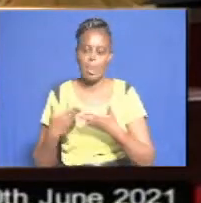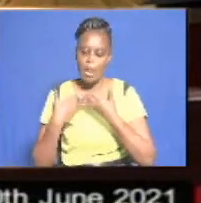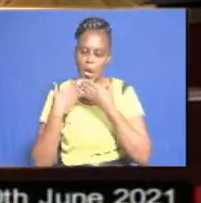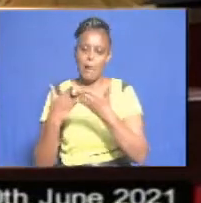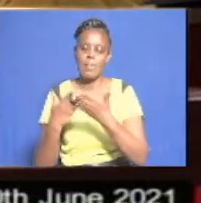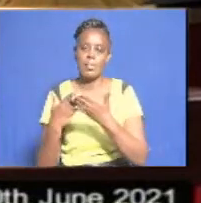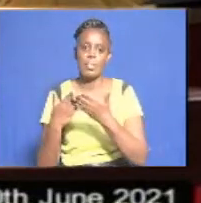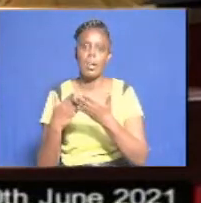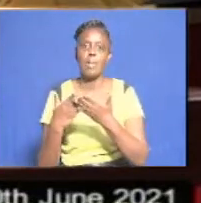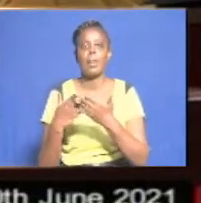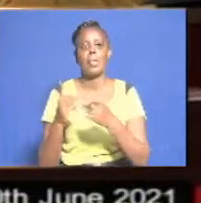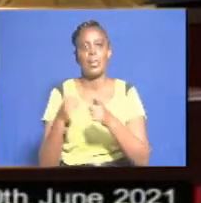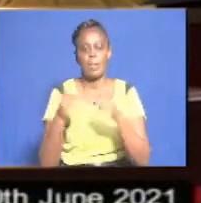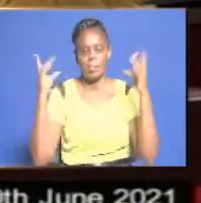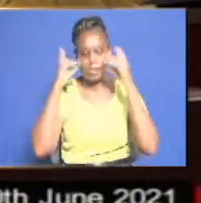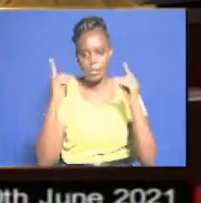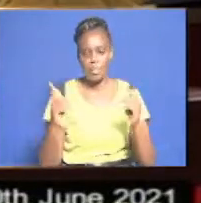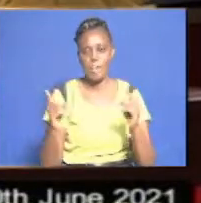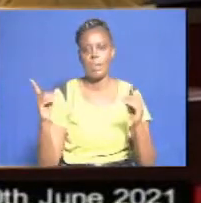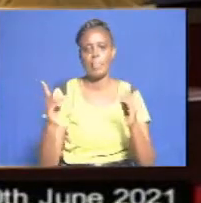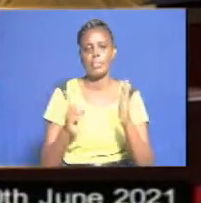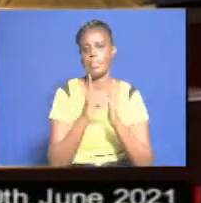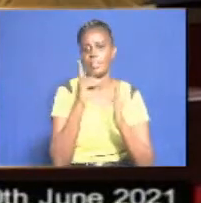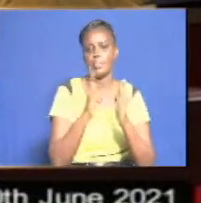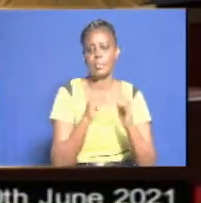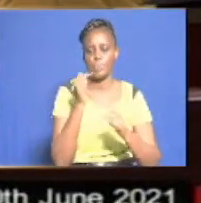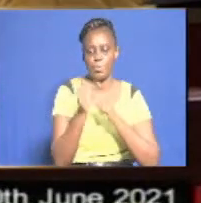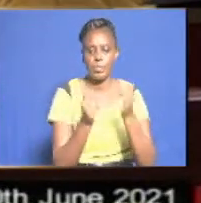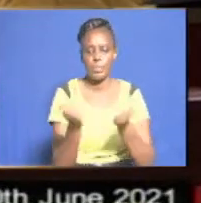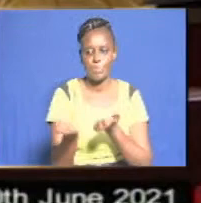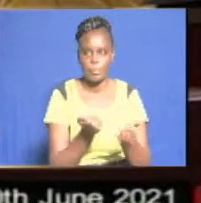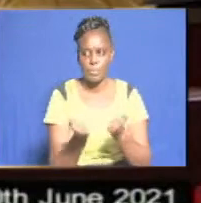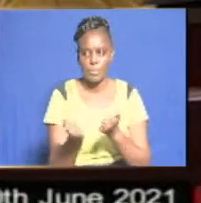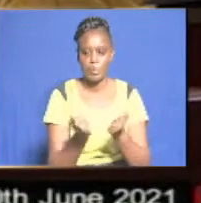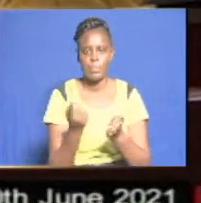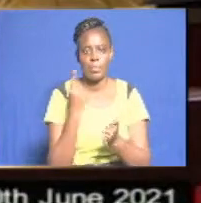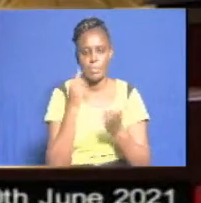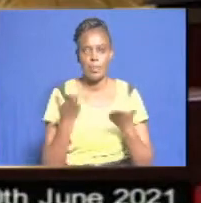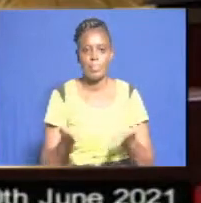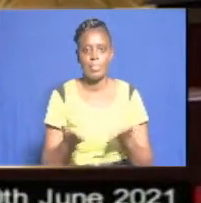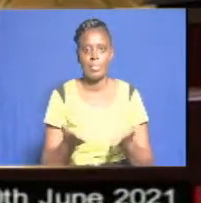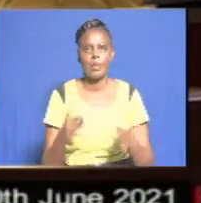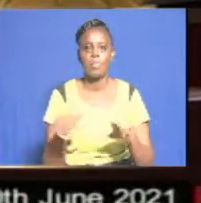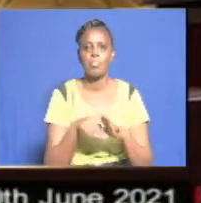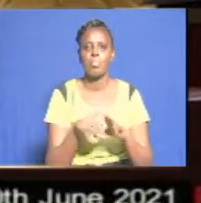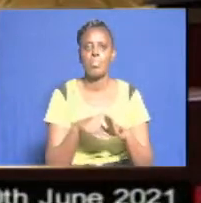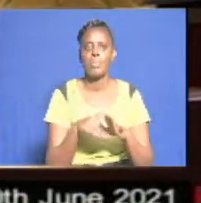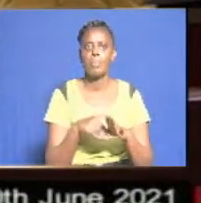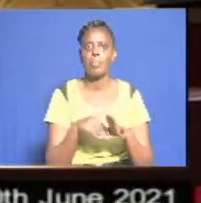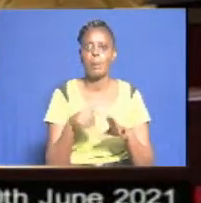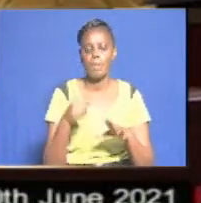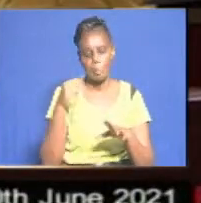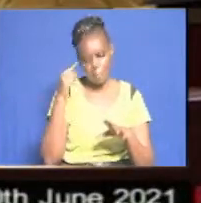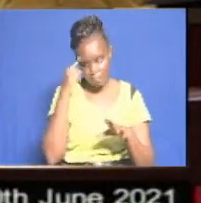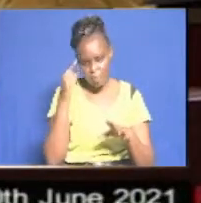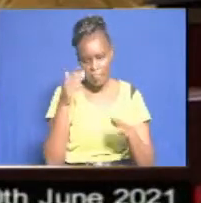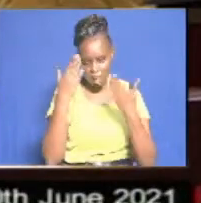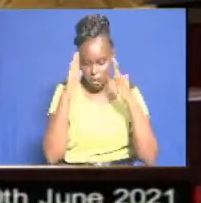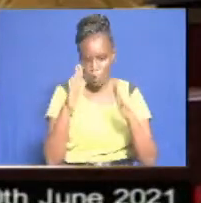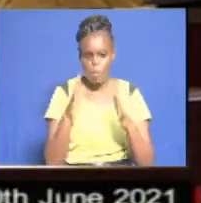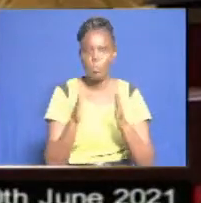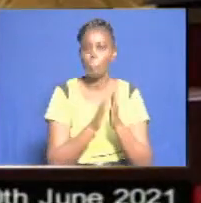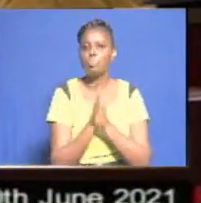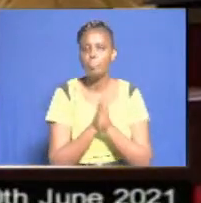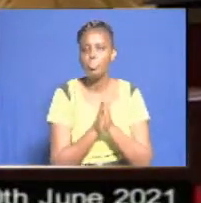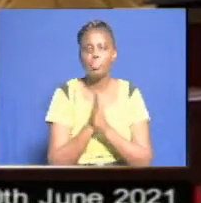I think, honourable members, let's proceed with business. This, you can see now, members think is an occasion for, I don't know what's the cause for